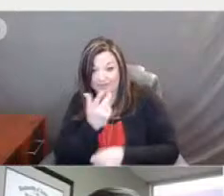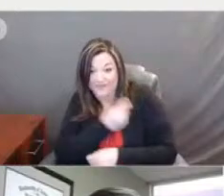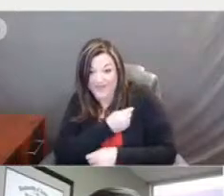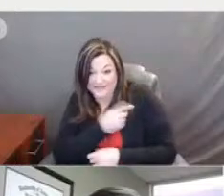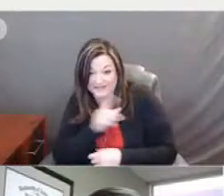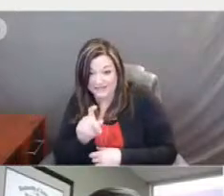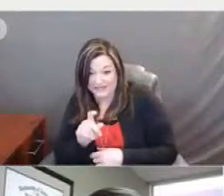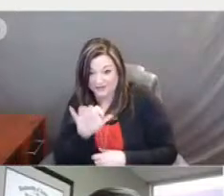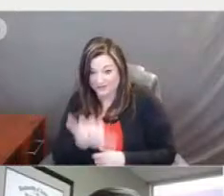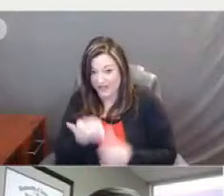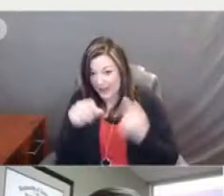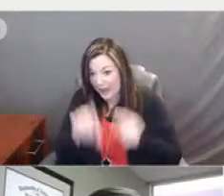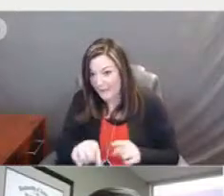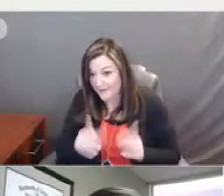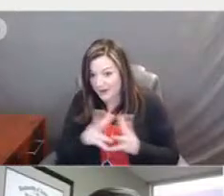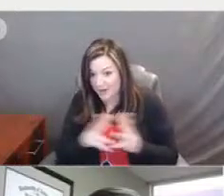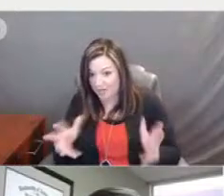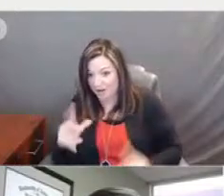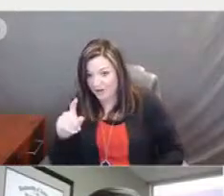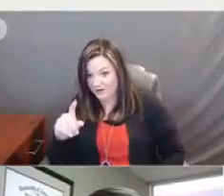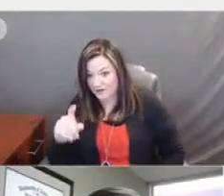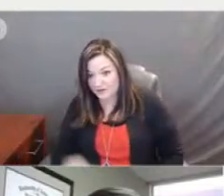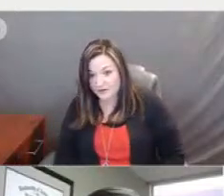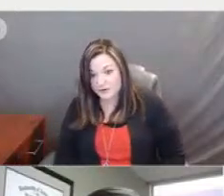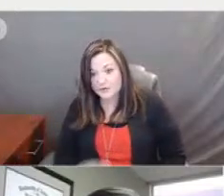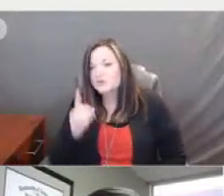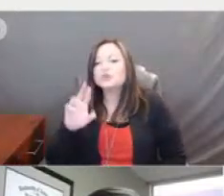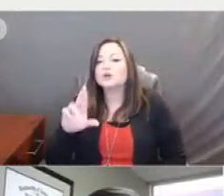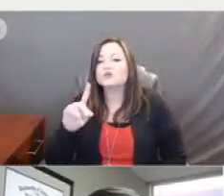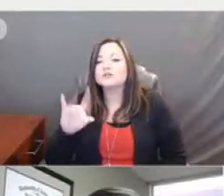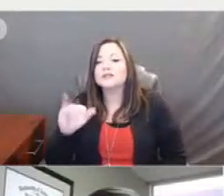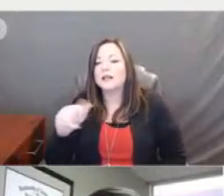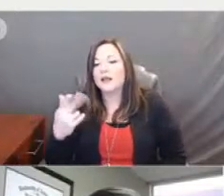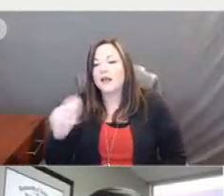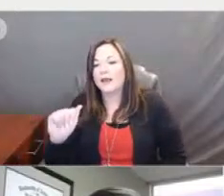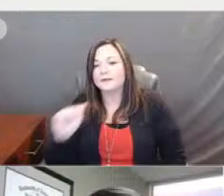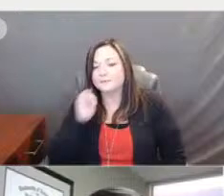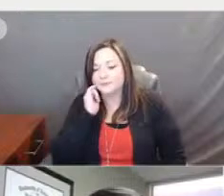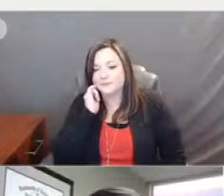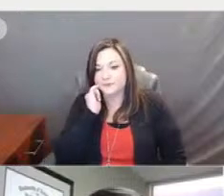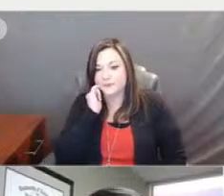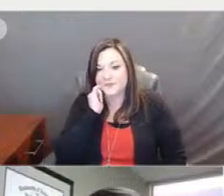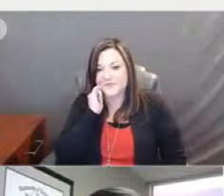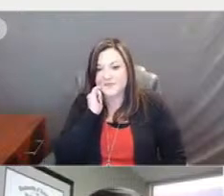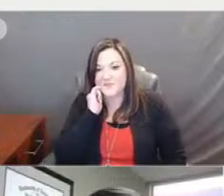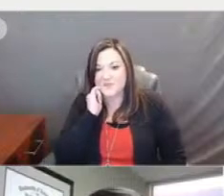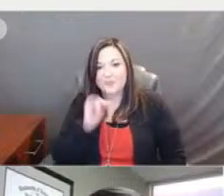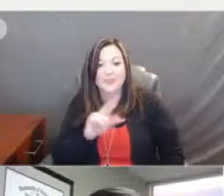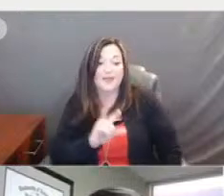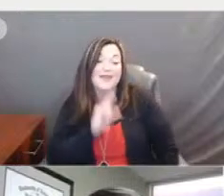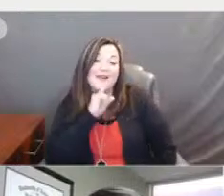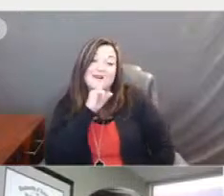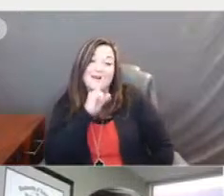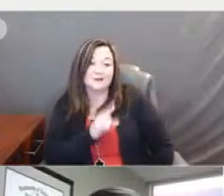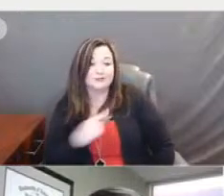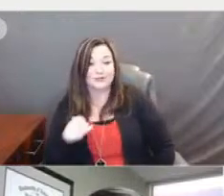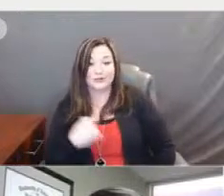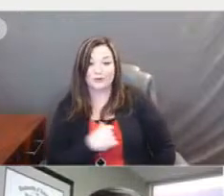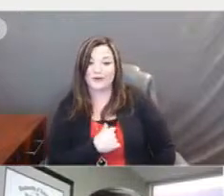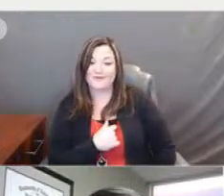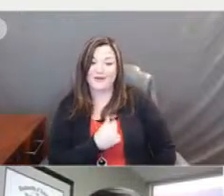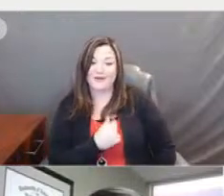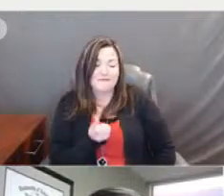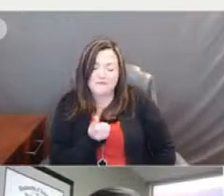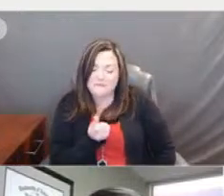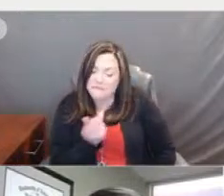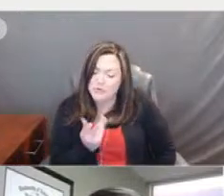vaccine. Is that happening a lot right now? Dr. Dillahay? So actually, we've had extremely few